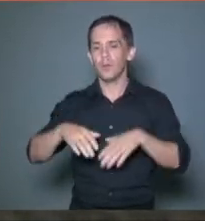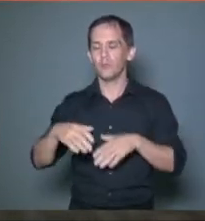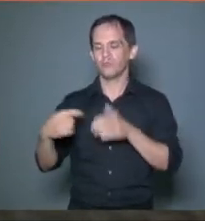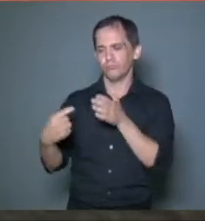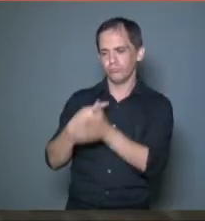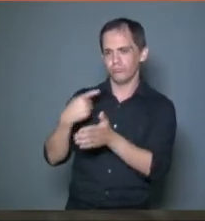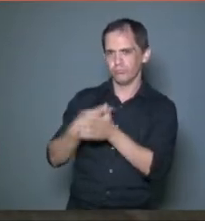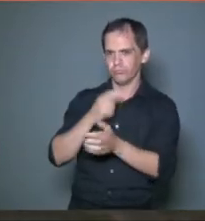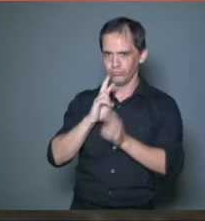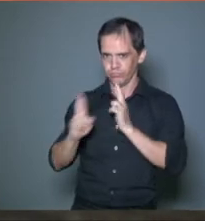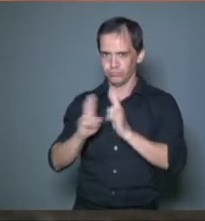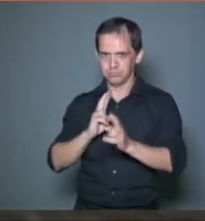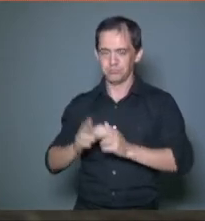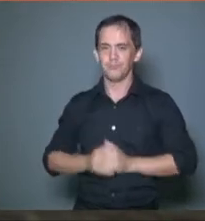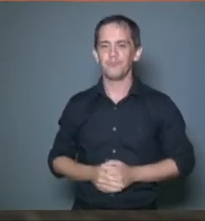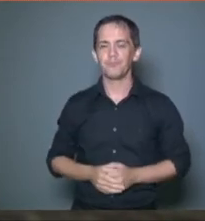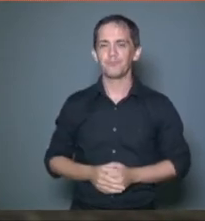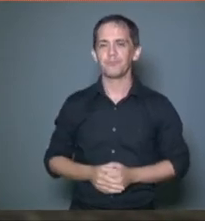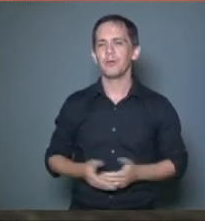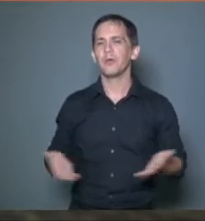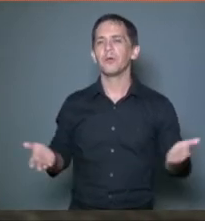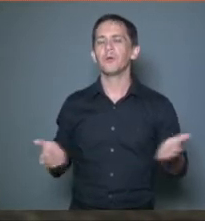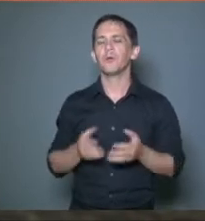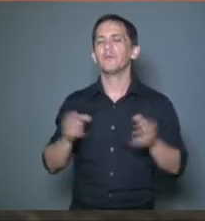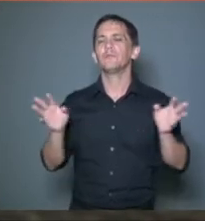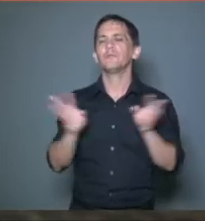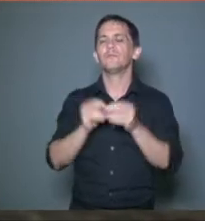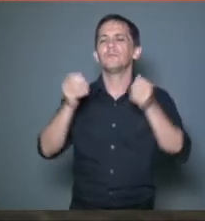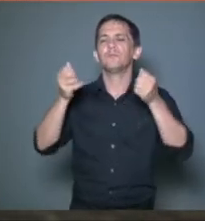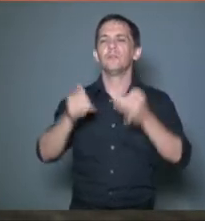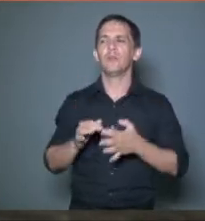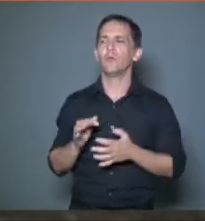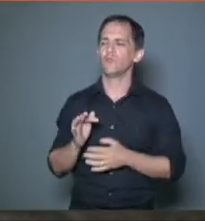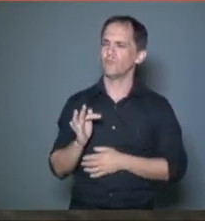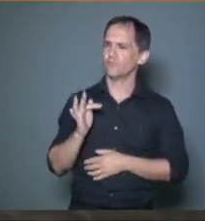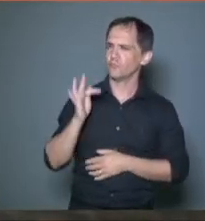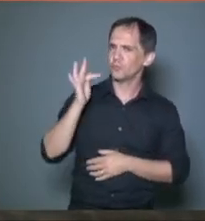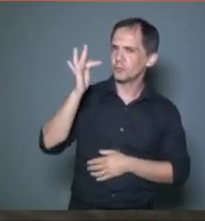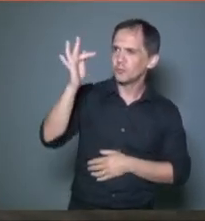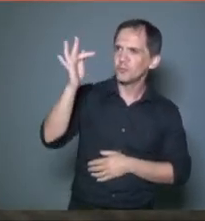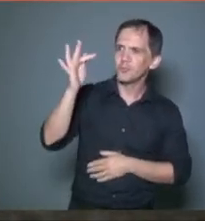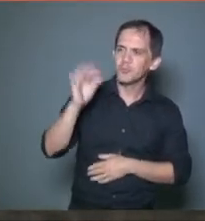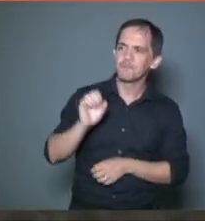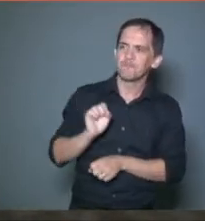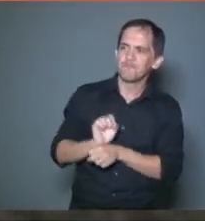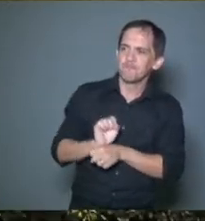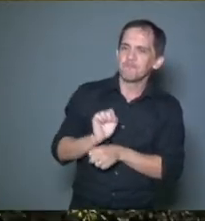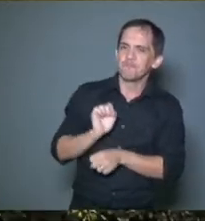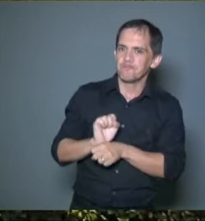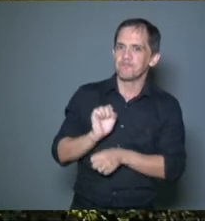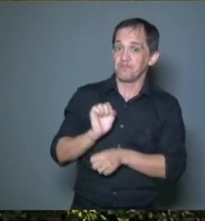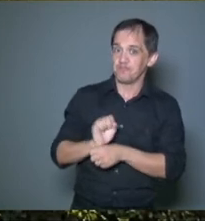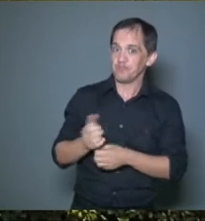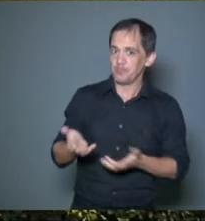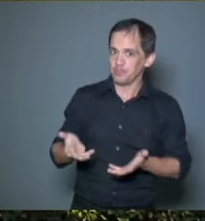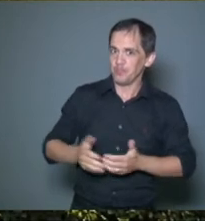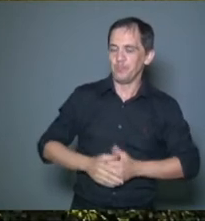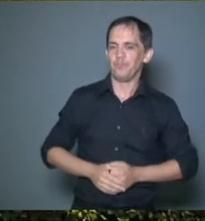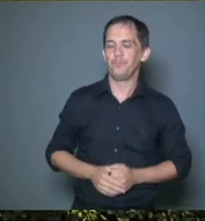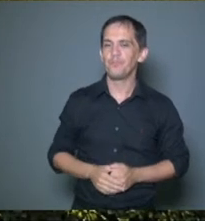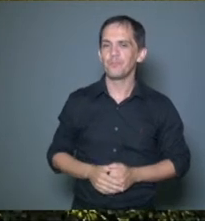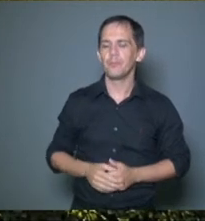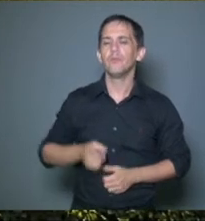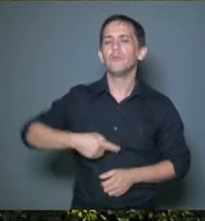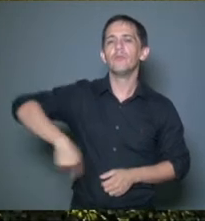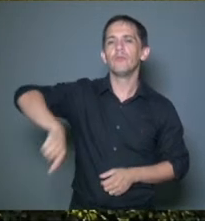going to have a Q&A. I just wanted to talk about the future that lies ahead. As I mentioned